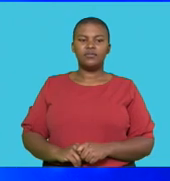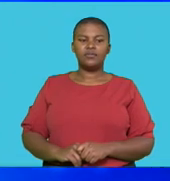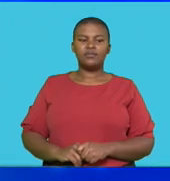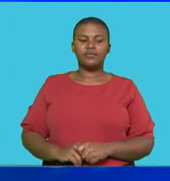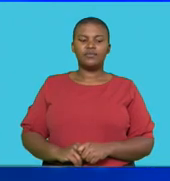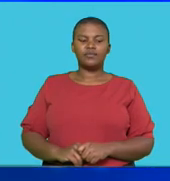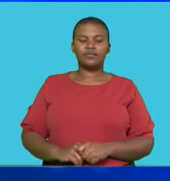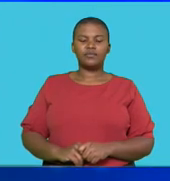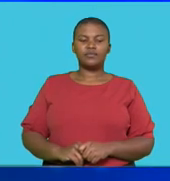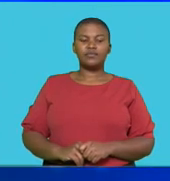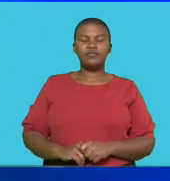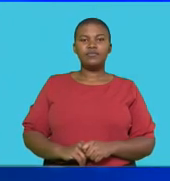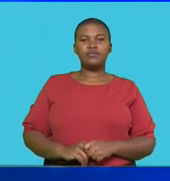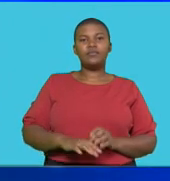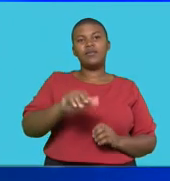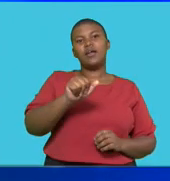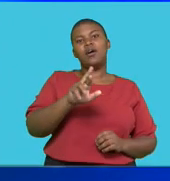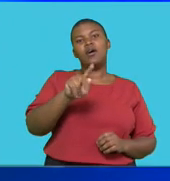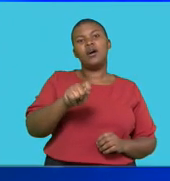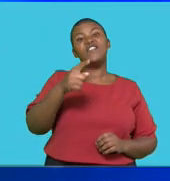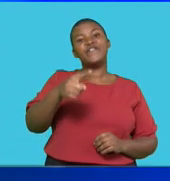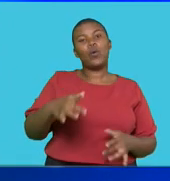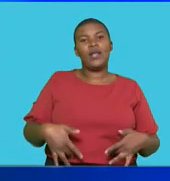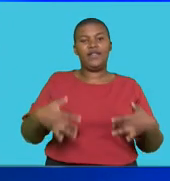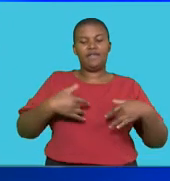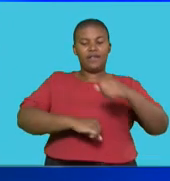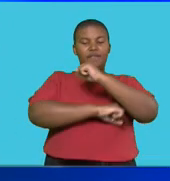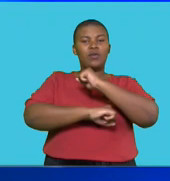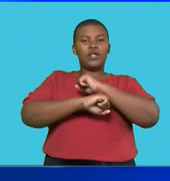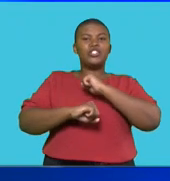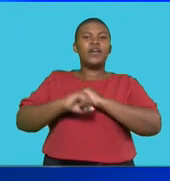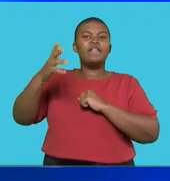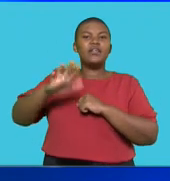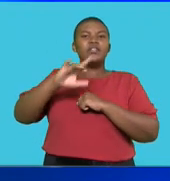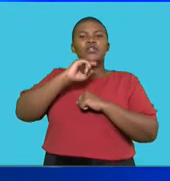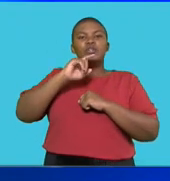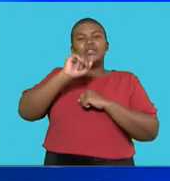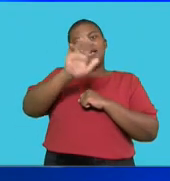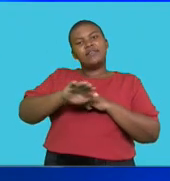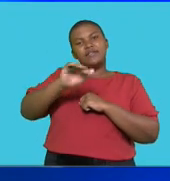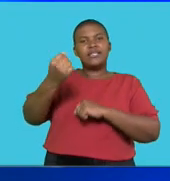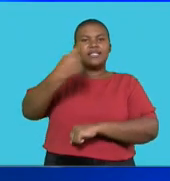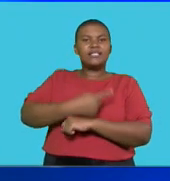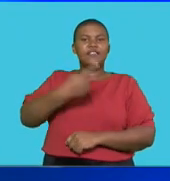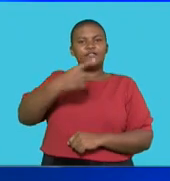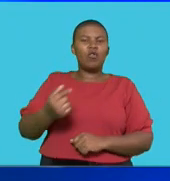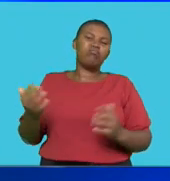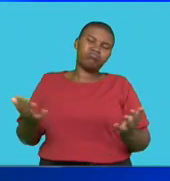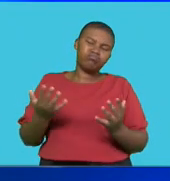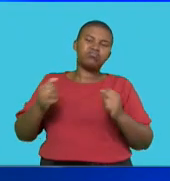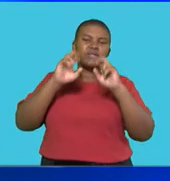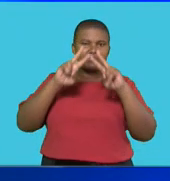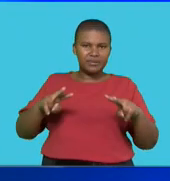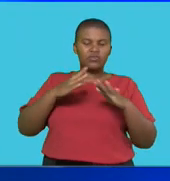Onto the SNAL, the Art of Living Foundation has used Africa Day as a way of promoting peace in African countries. The foundation, working